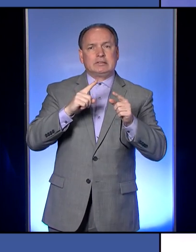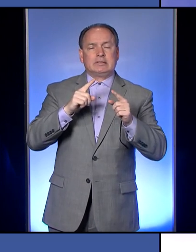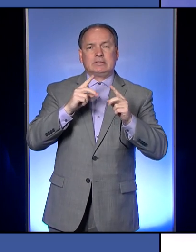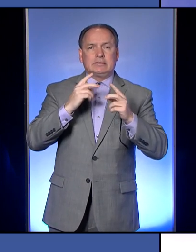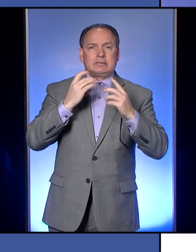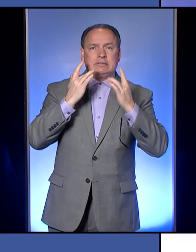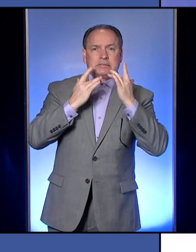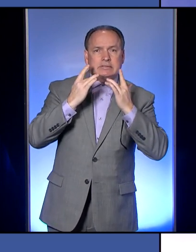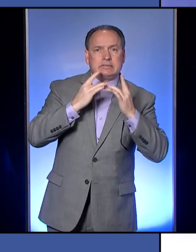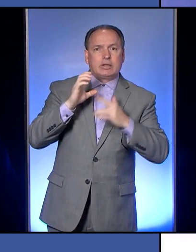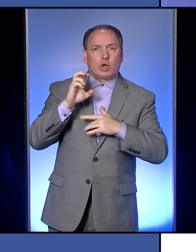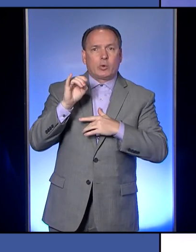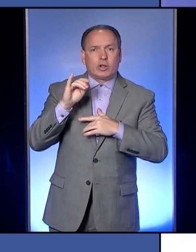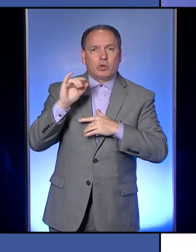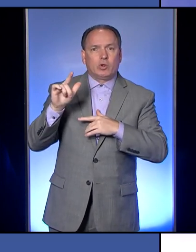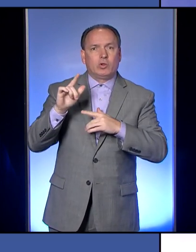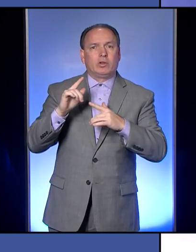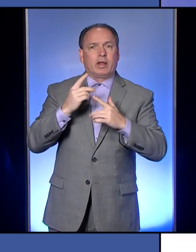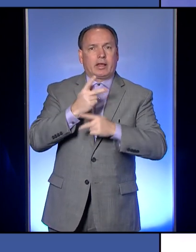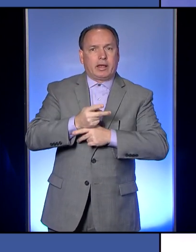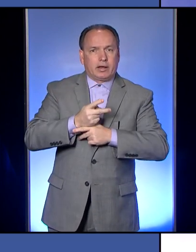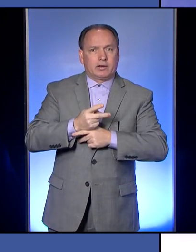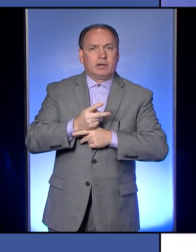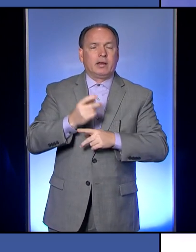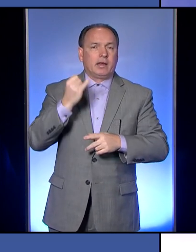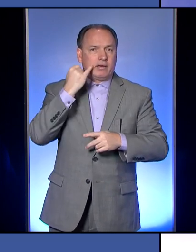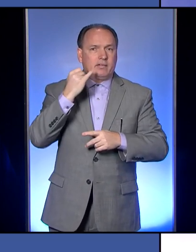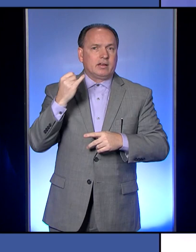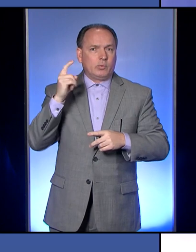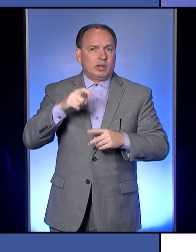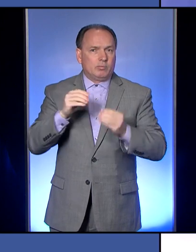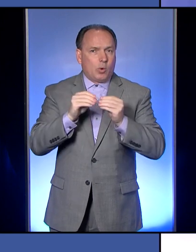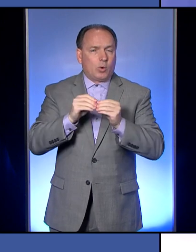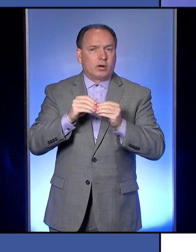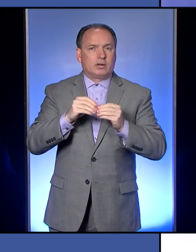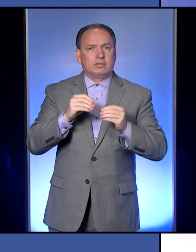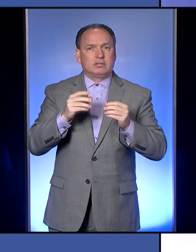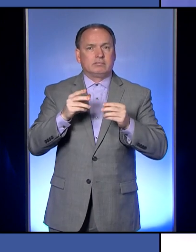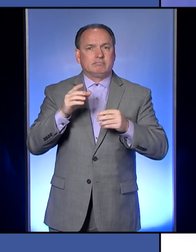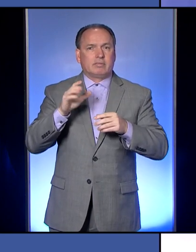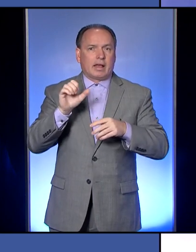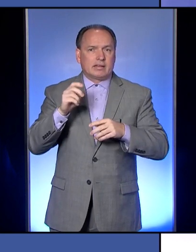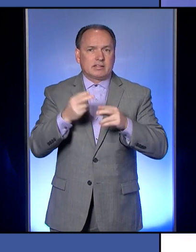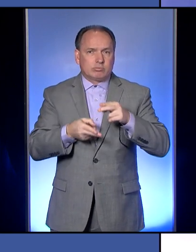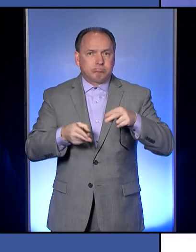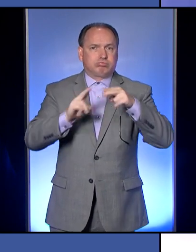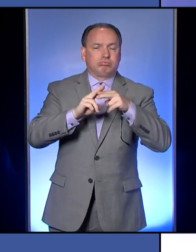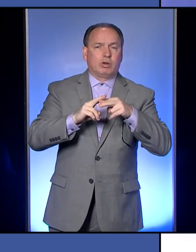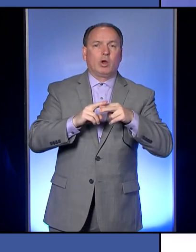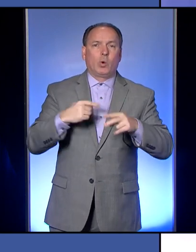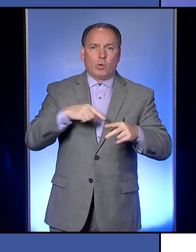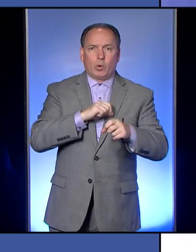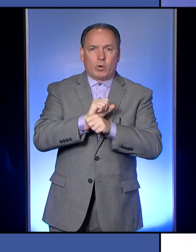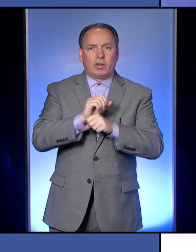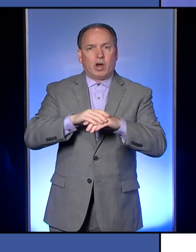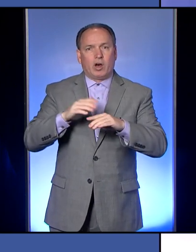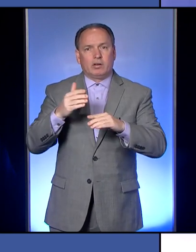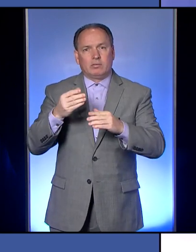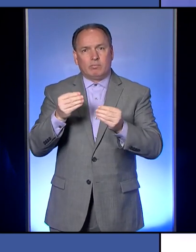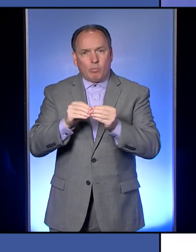that probably if we have more surge in the cases that we're seeing now. We work on securing additional equipment. That's an